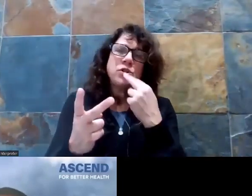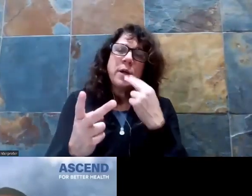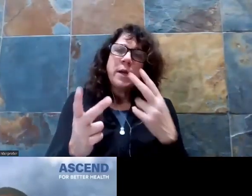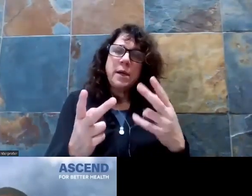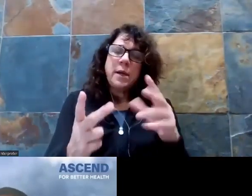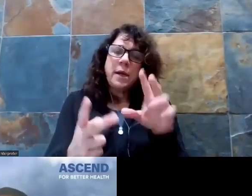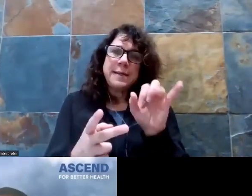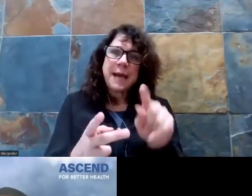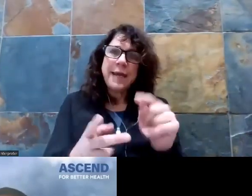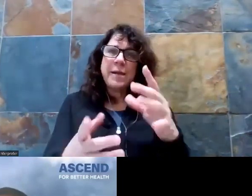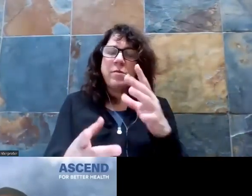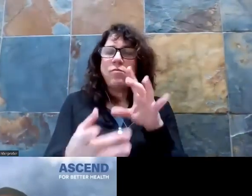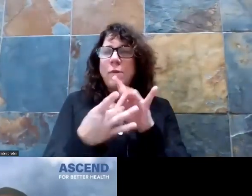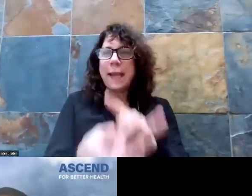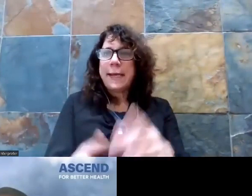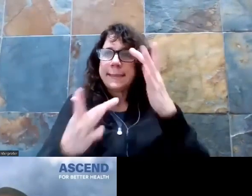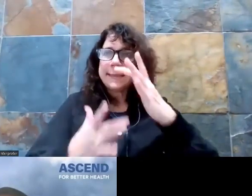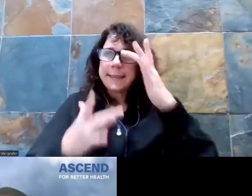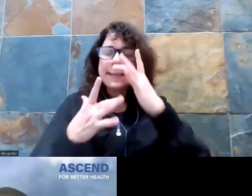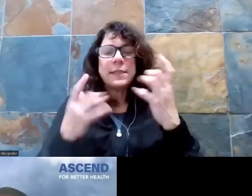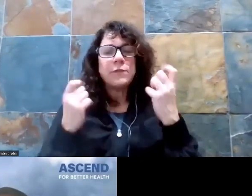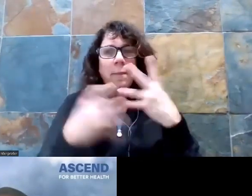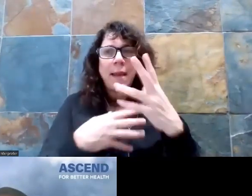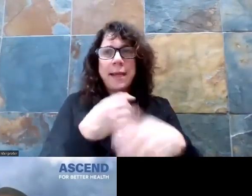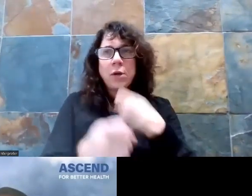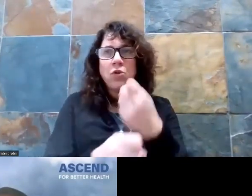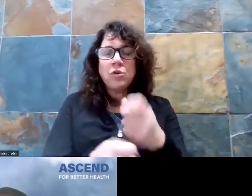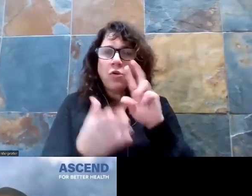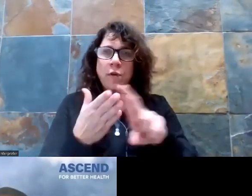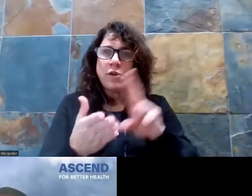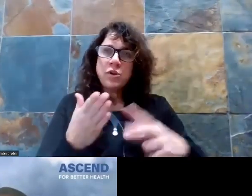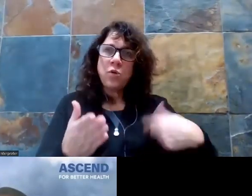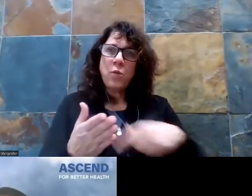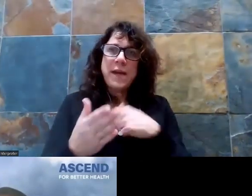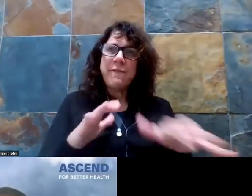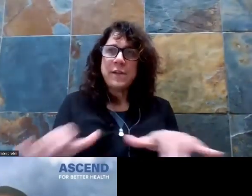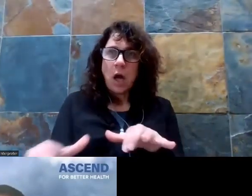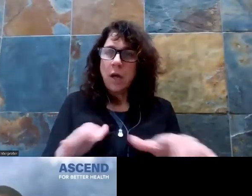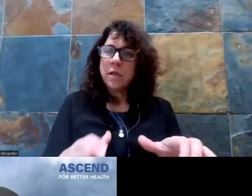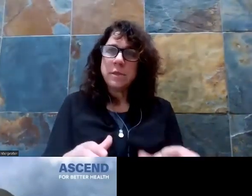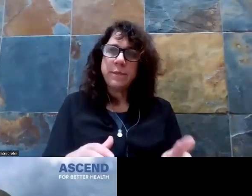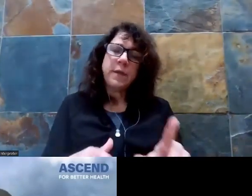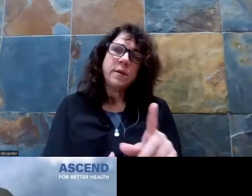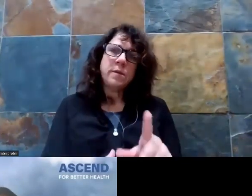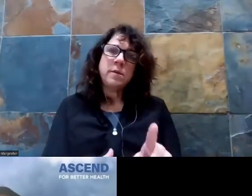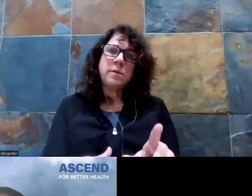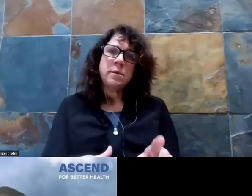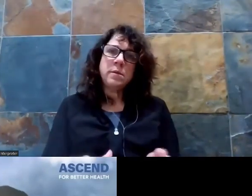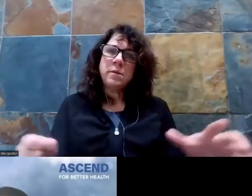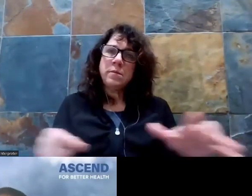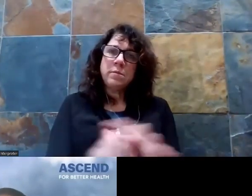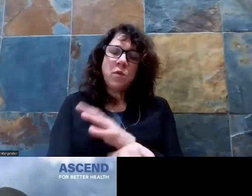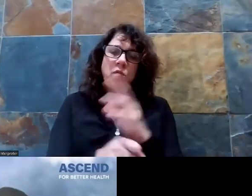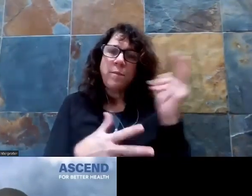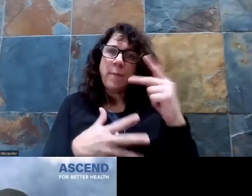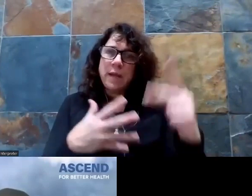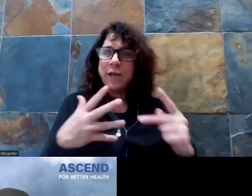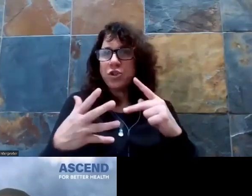diseases. For many, many years, the research that we've conducted has been pretty much a whole population